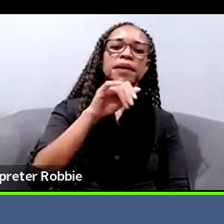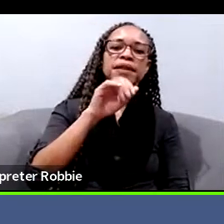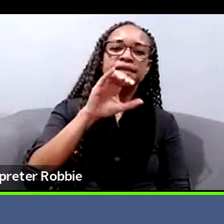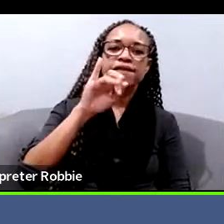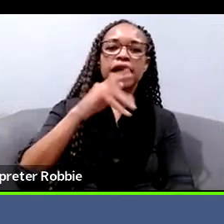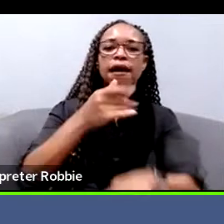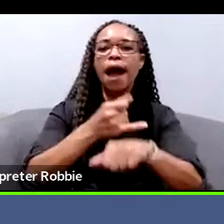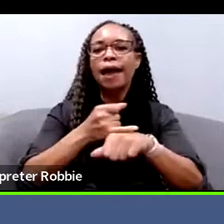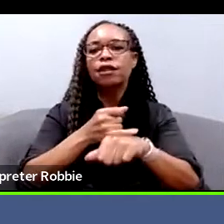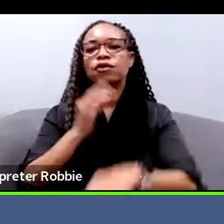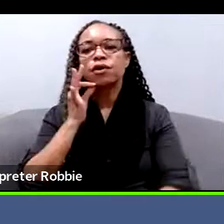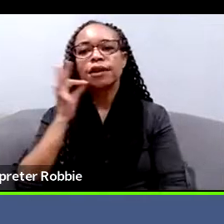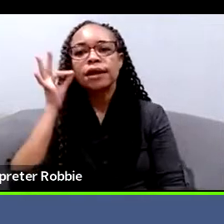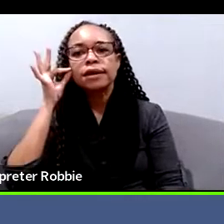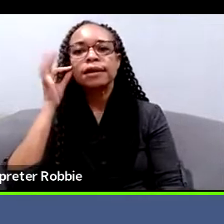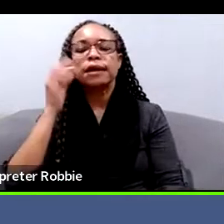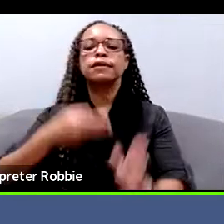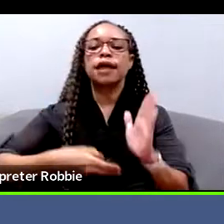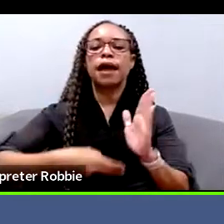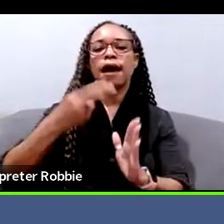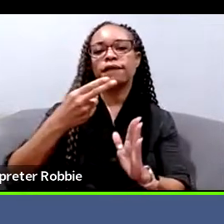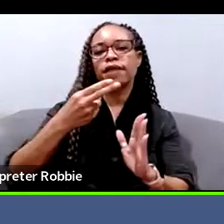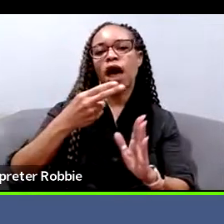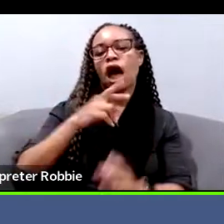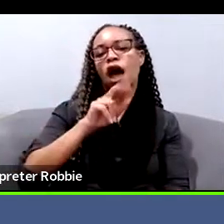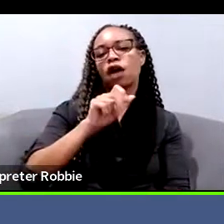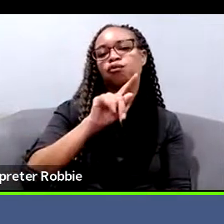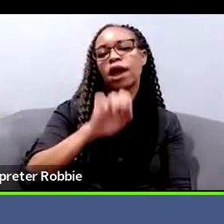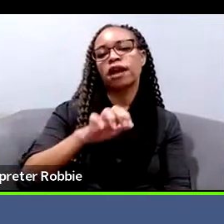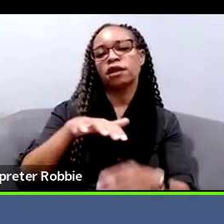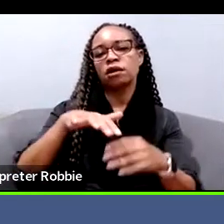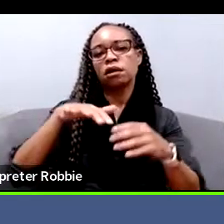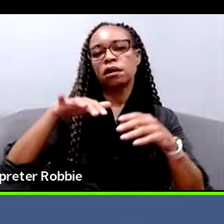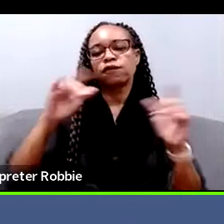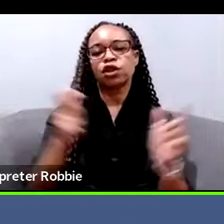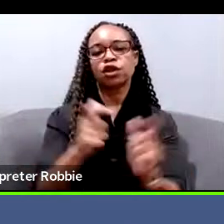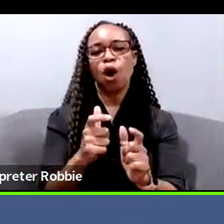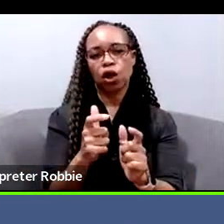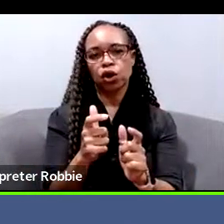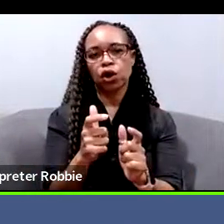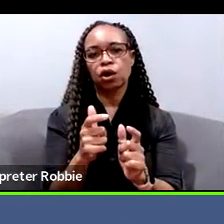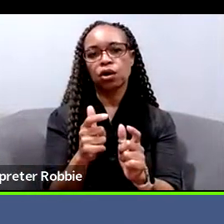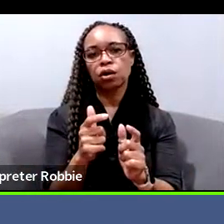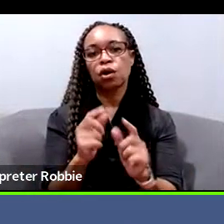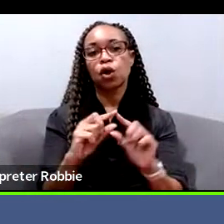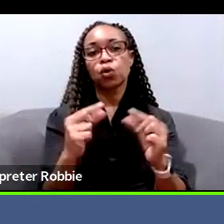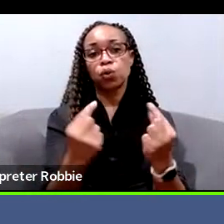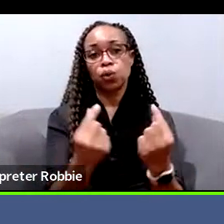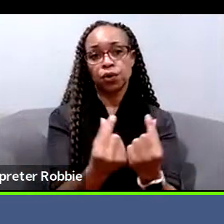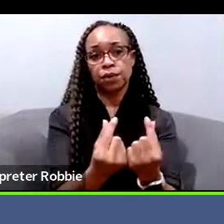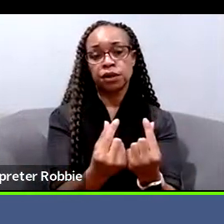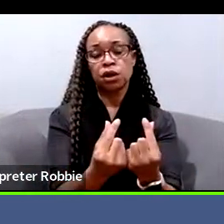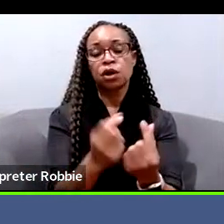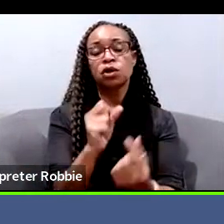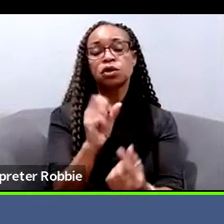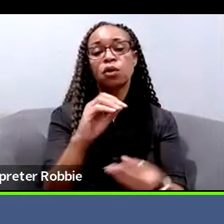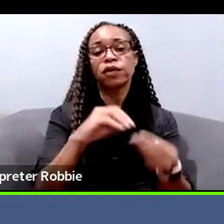Americans also have very high rates. They're smaller populations, so the the